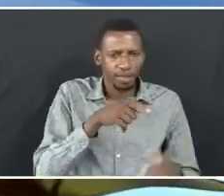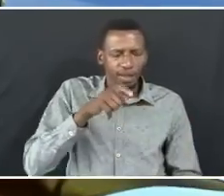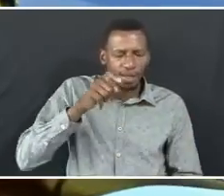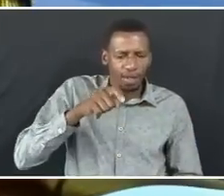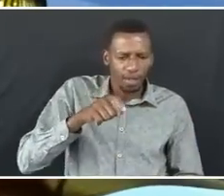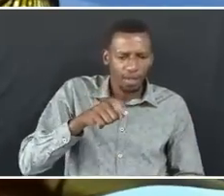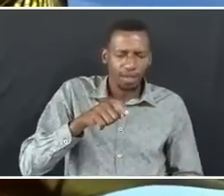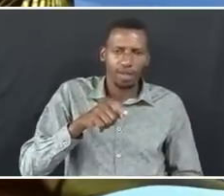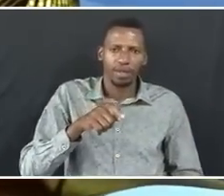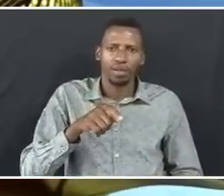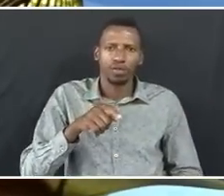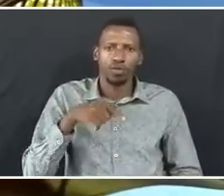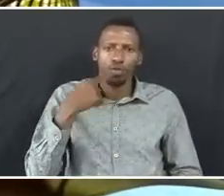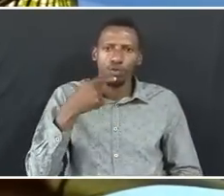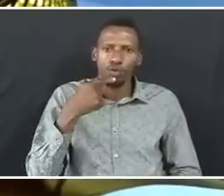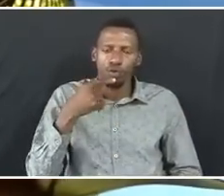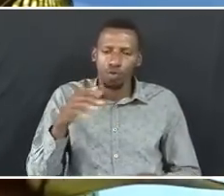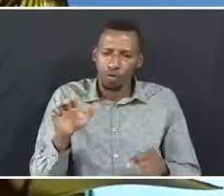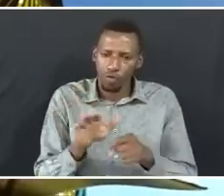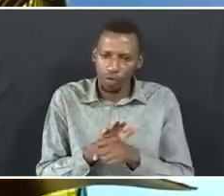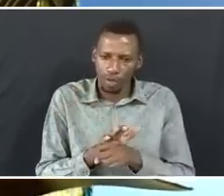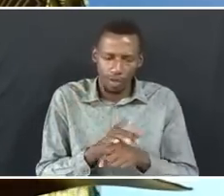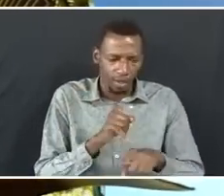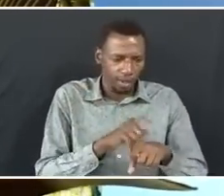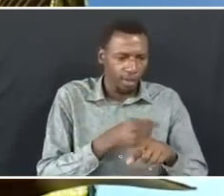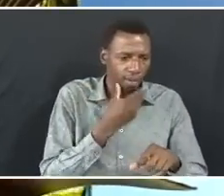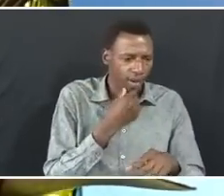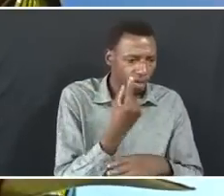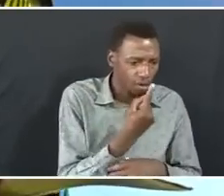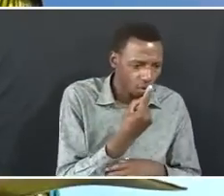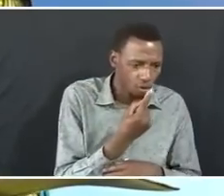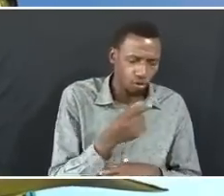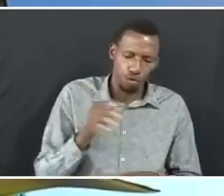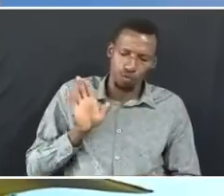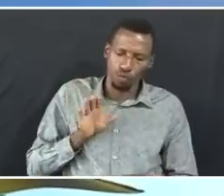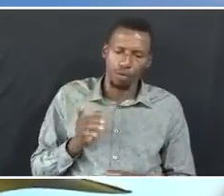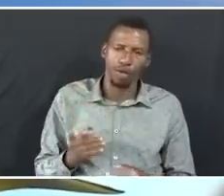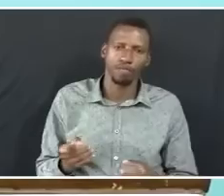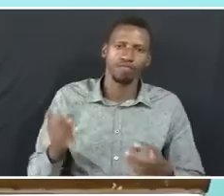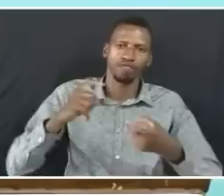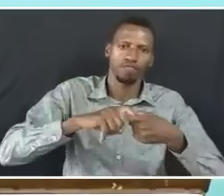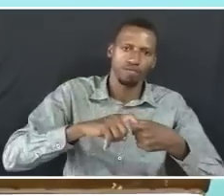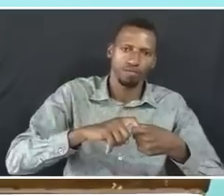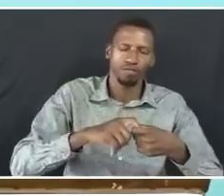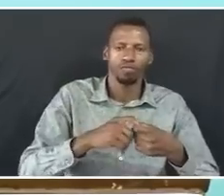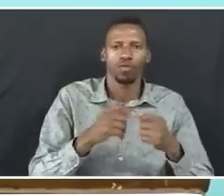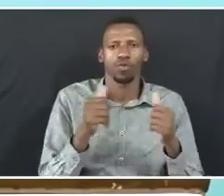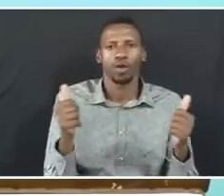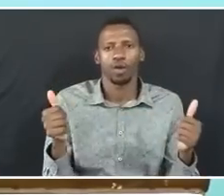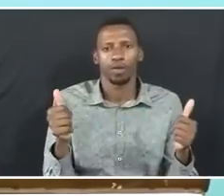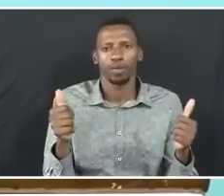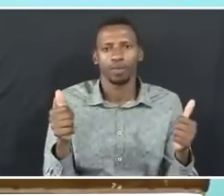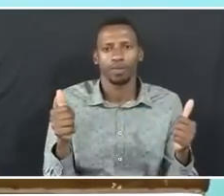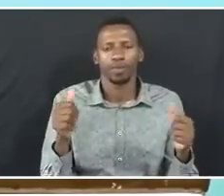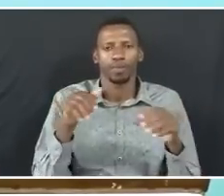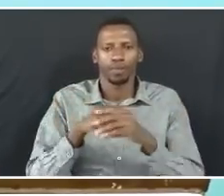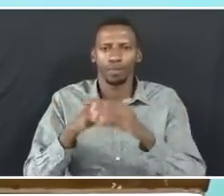filled by a woman and not a man. In the house of